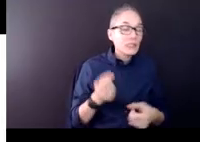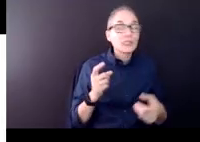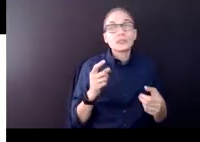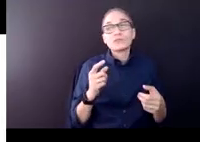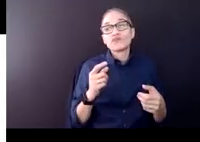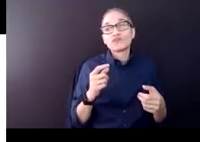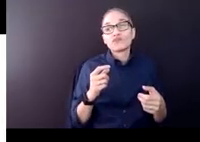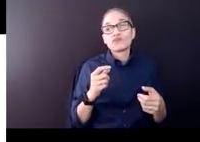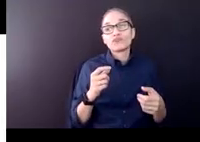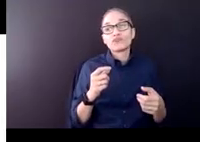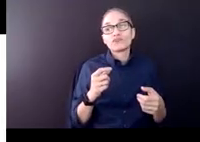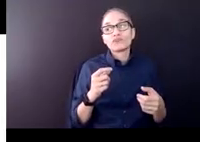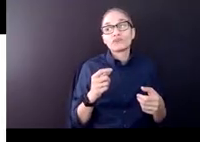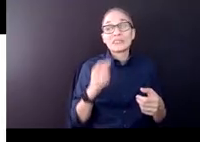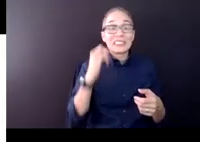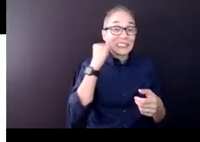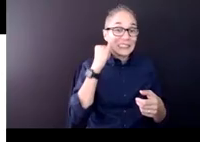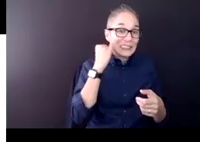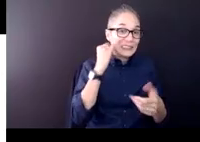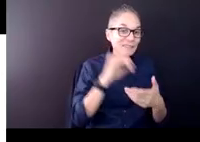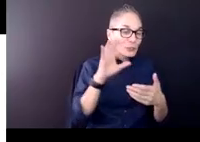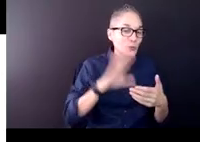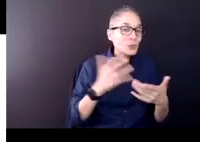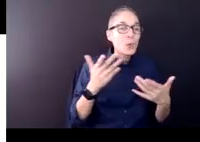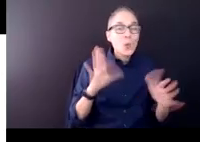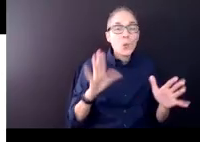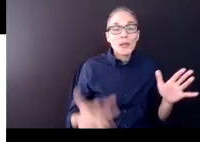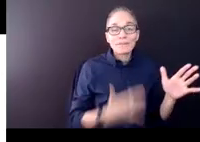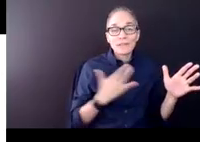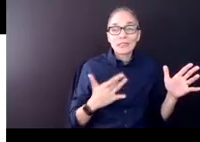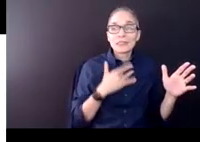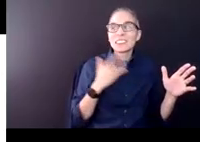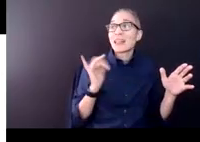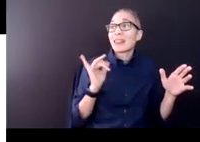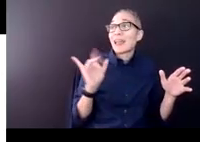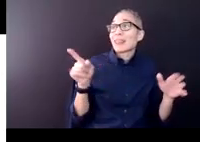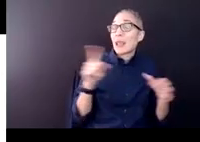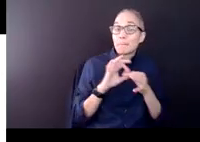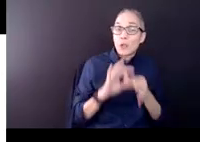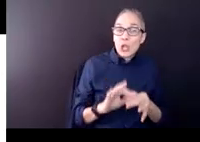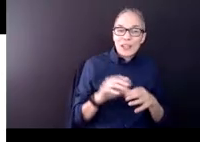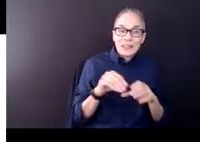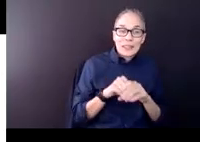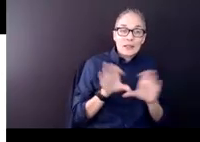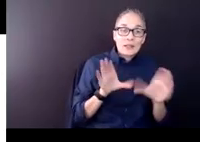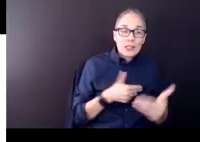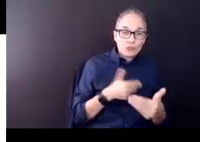student already, feels like they belong in the classroom, they're more